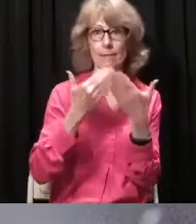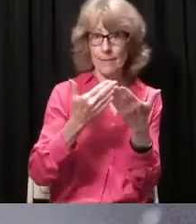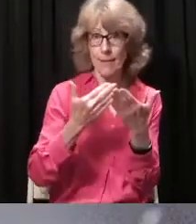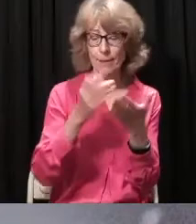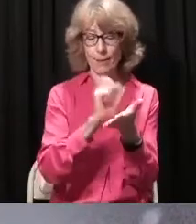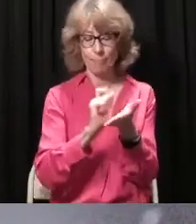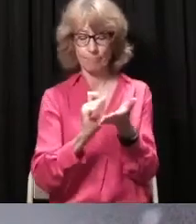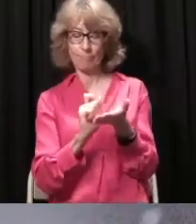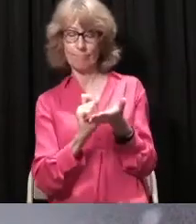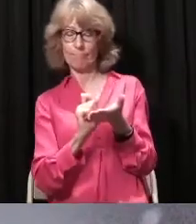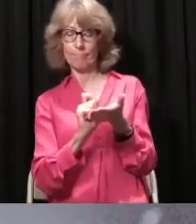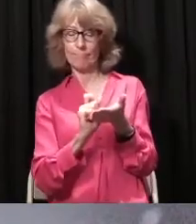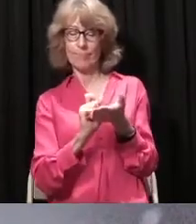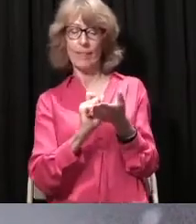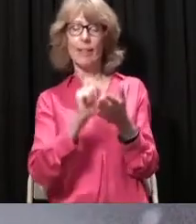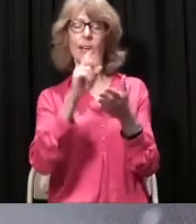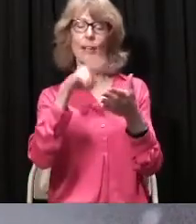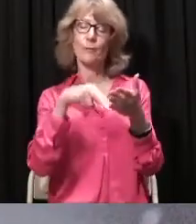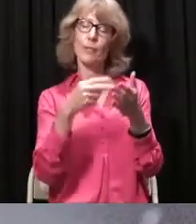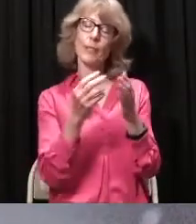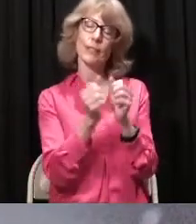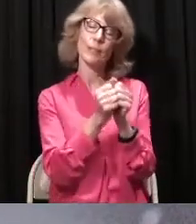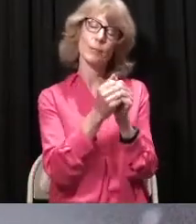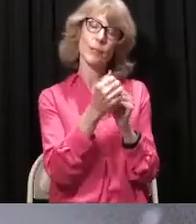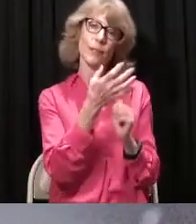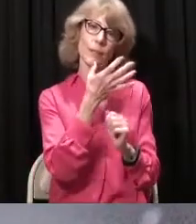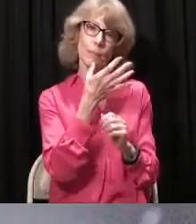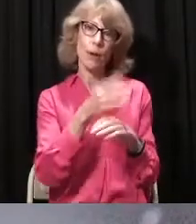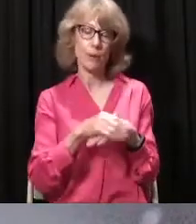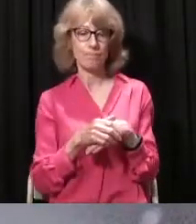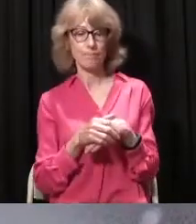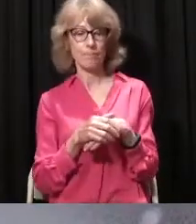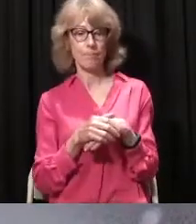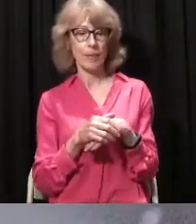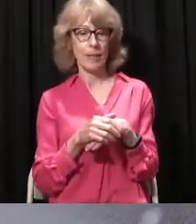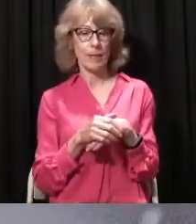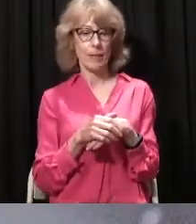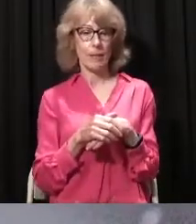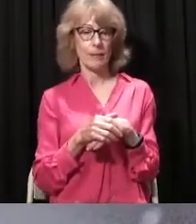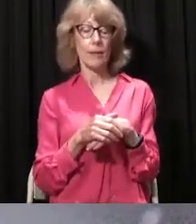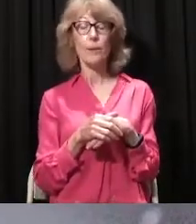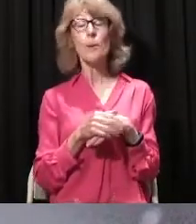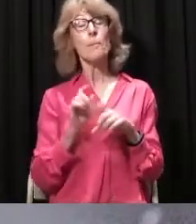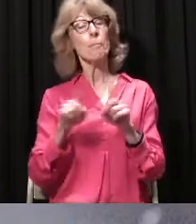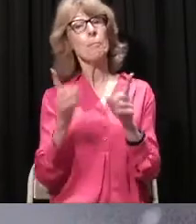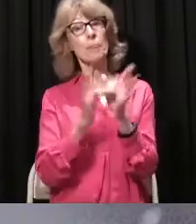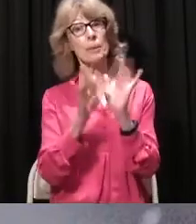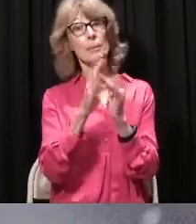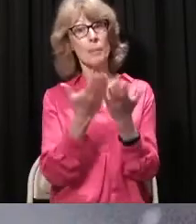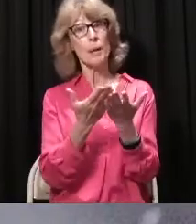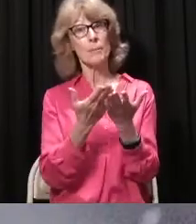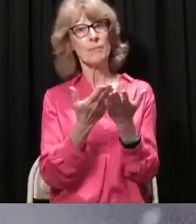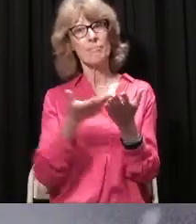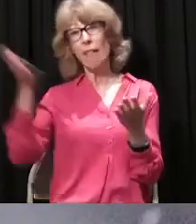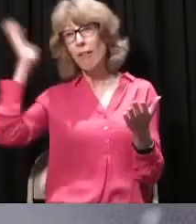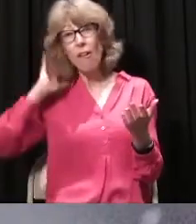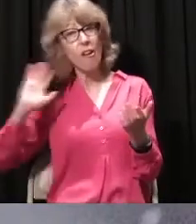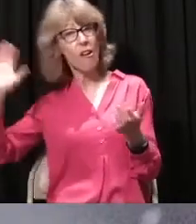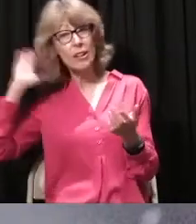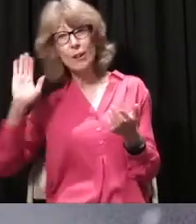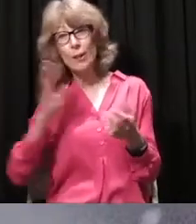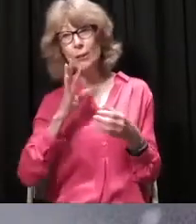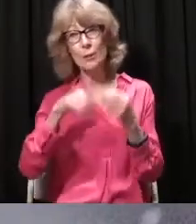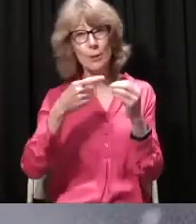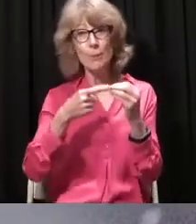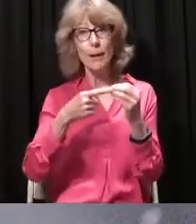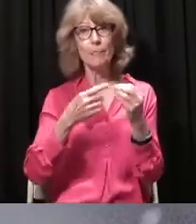like iconic or defining stories. Like, so in my extended family, this happened, and this has become this rock